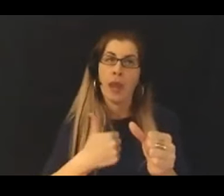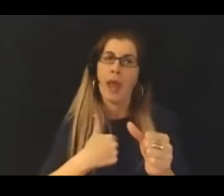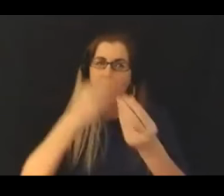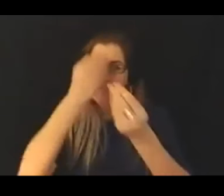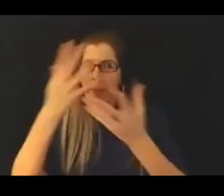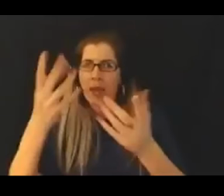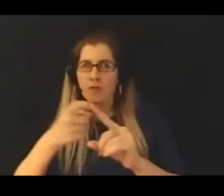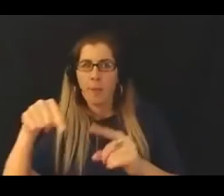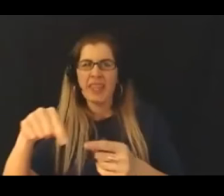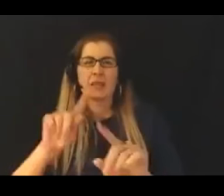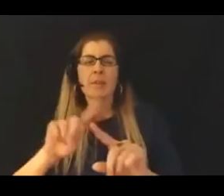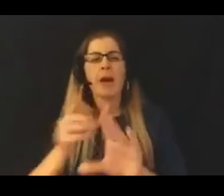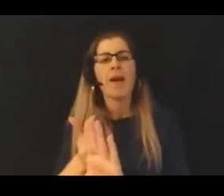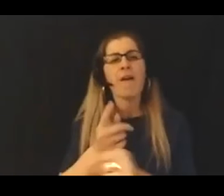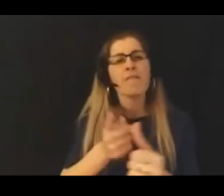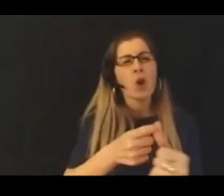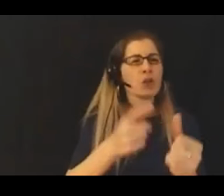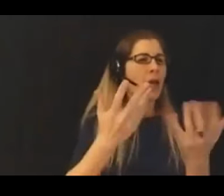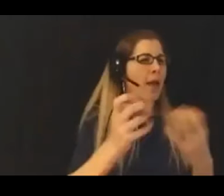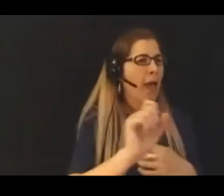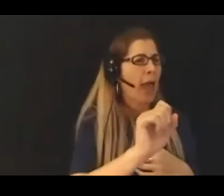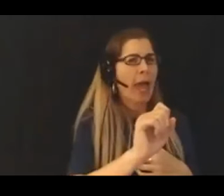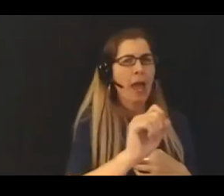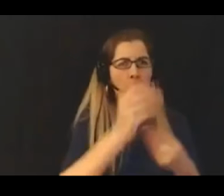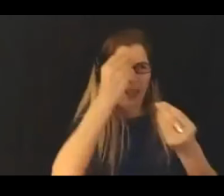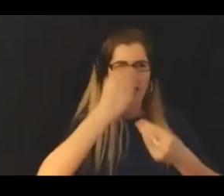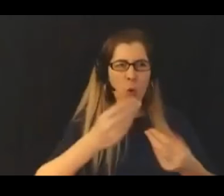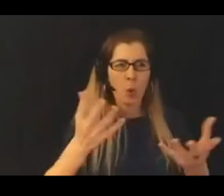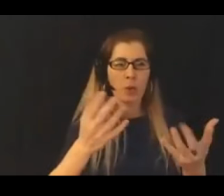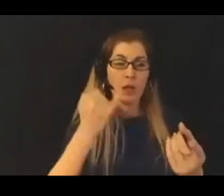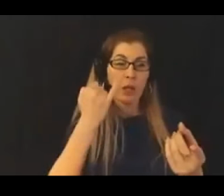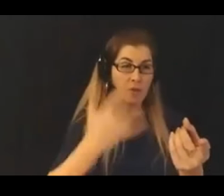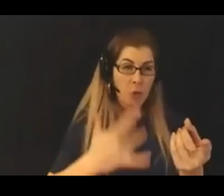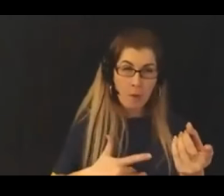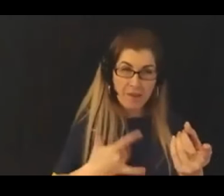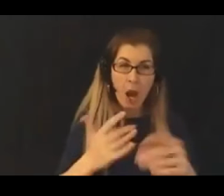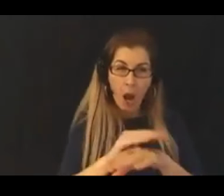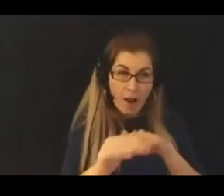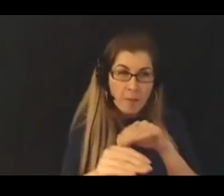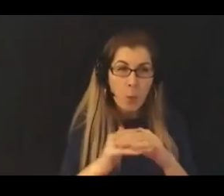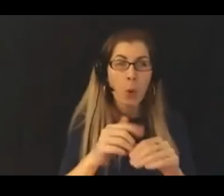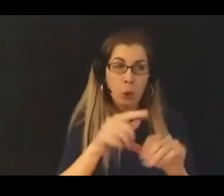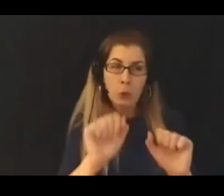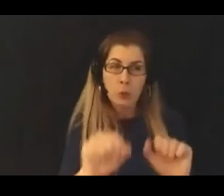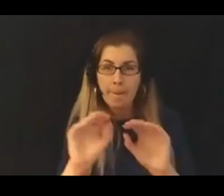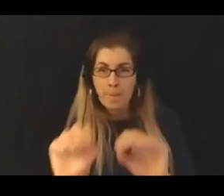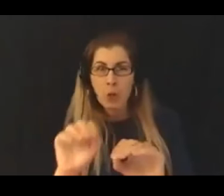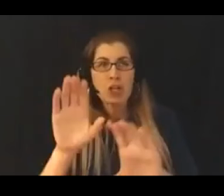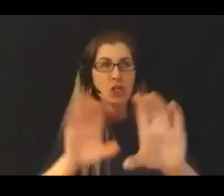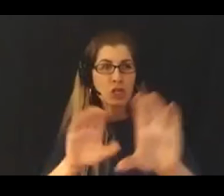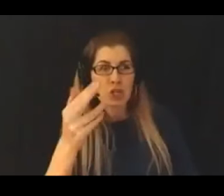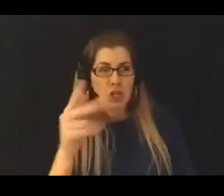study, I wanted to pose to the group here, and if you feel comfortable, you can kind of put this in the chat, and maybe some of our hosts